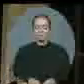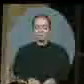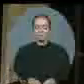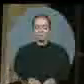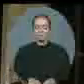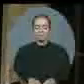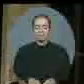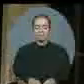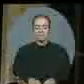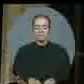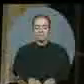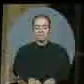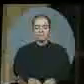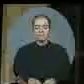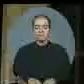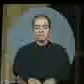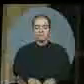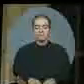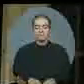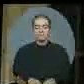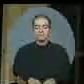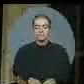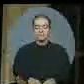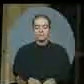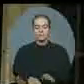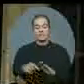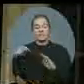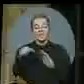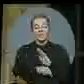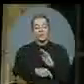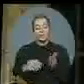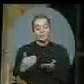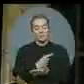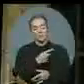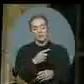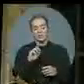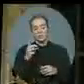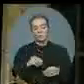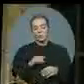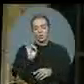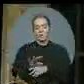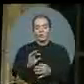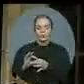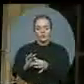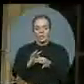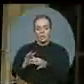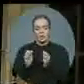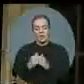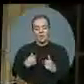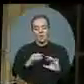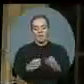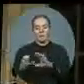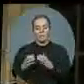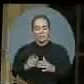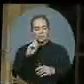That's the failure, and he wouldn't work with other parties to deliver a plan for the families of this country who are suffering in the